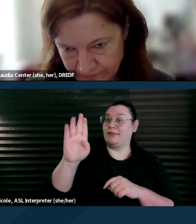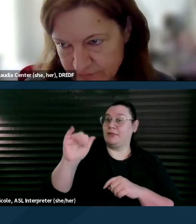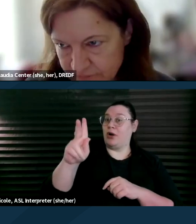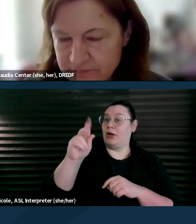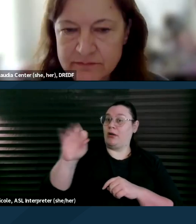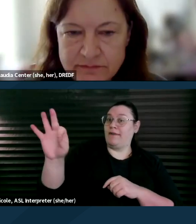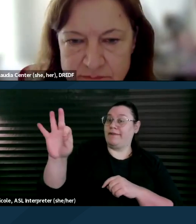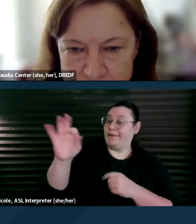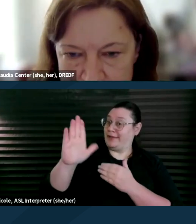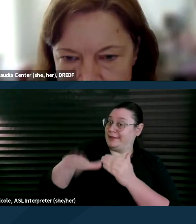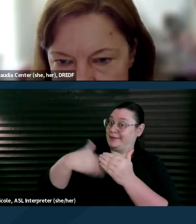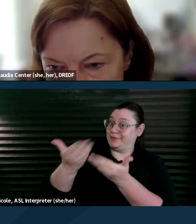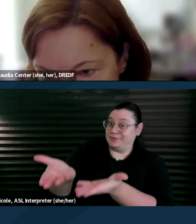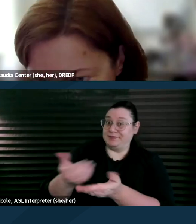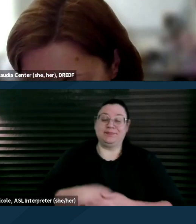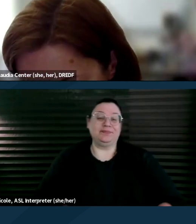slide.